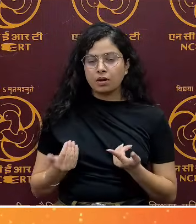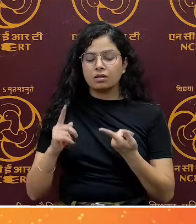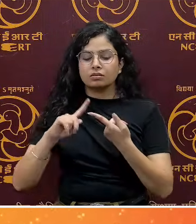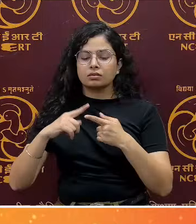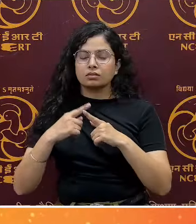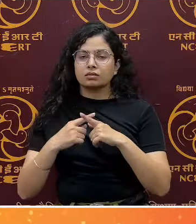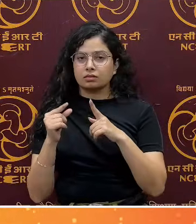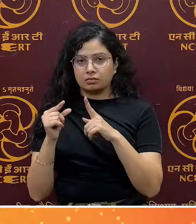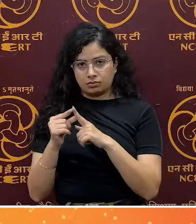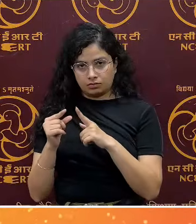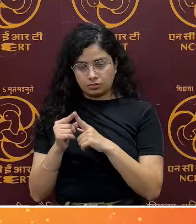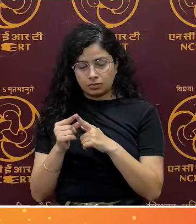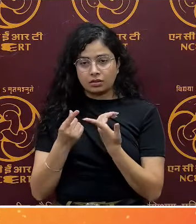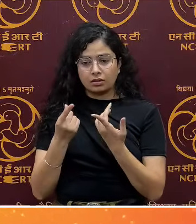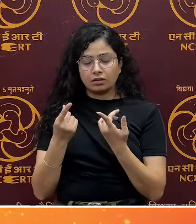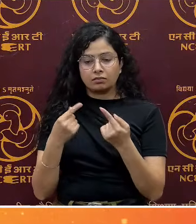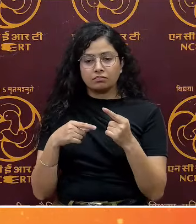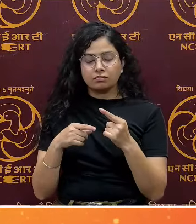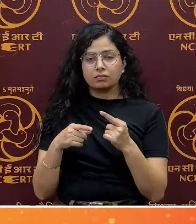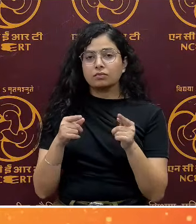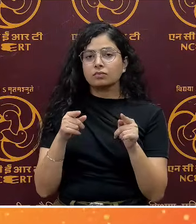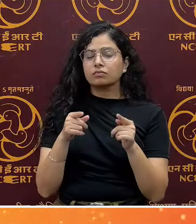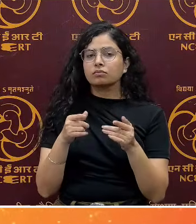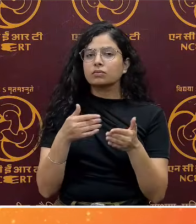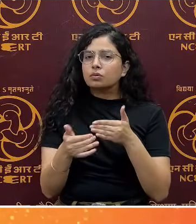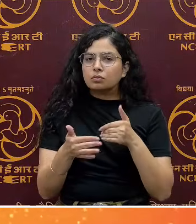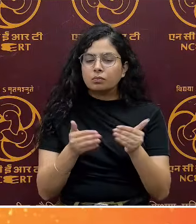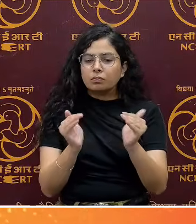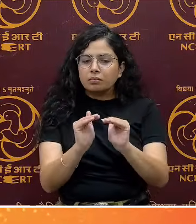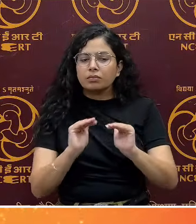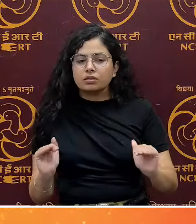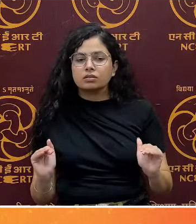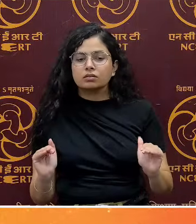experiments remotely. They need not